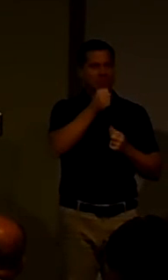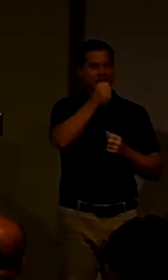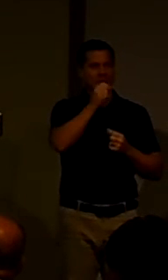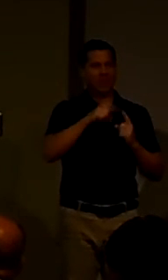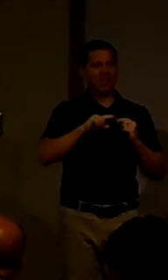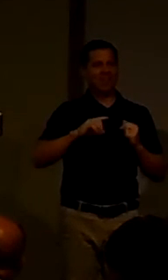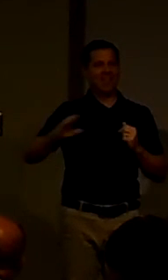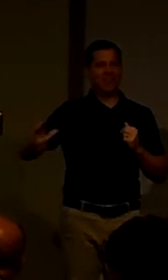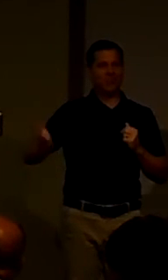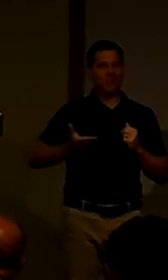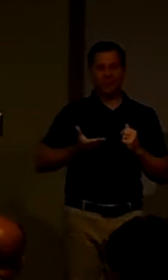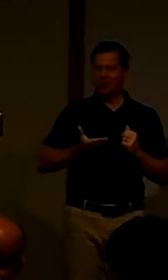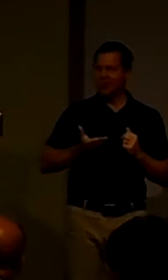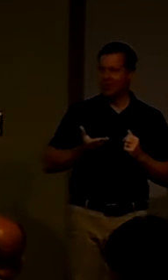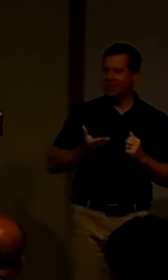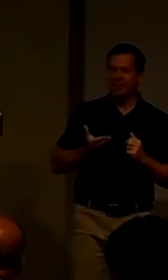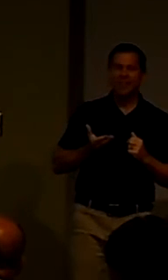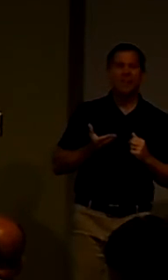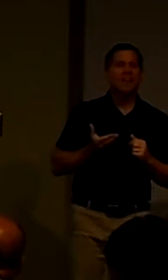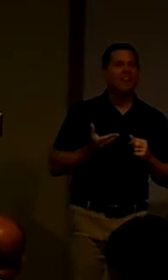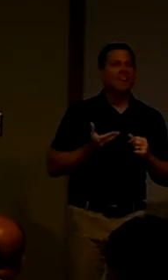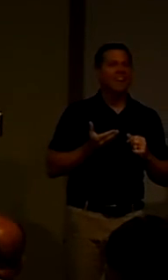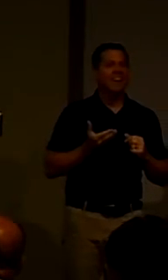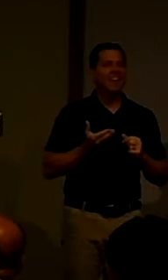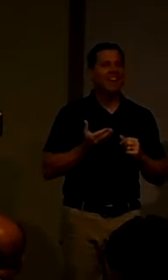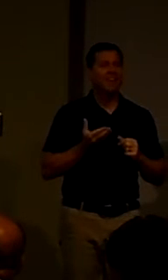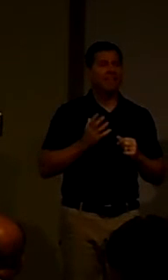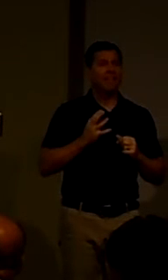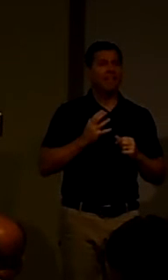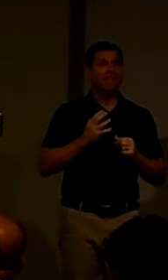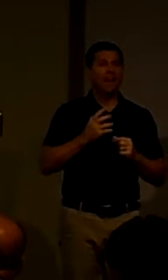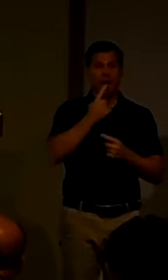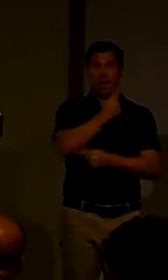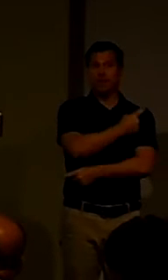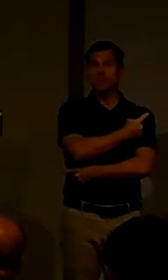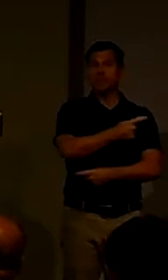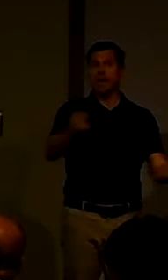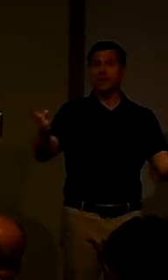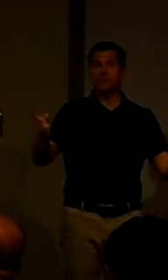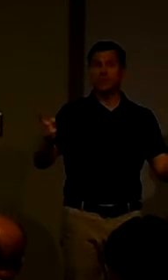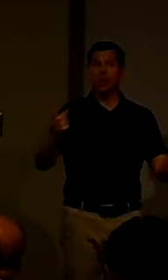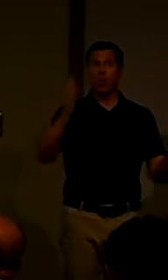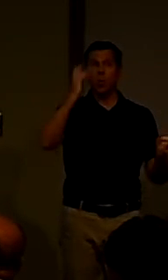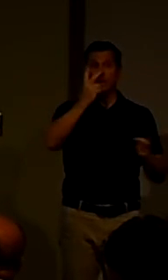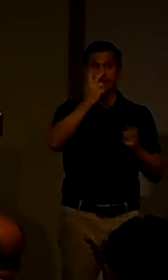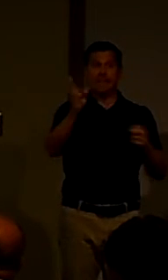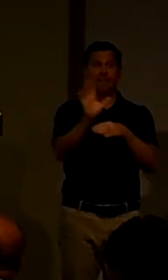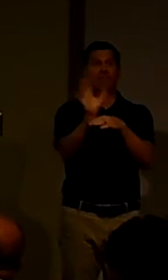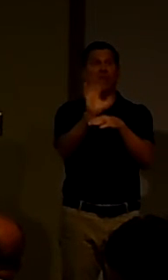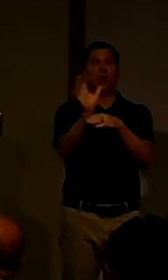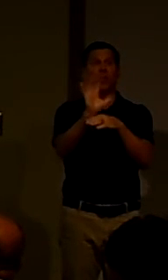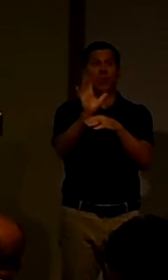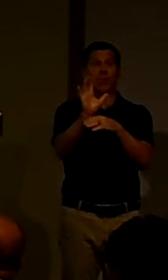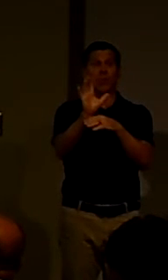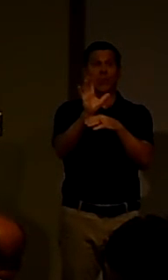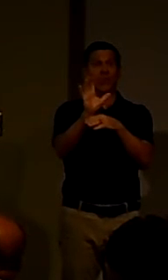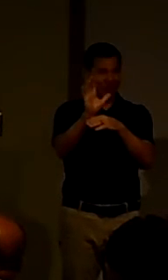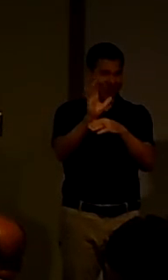working. it's my honor at this point in time to be able to announce that we're going to see a video.